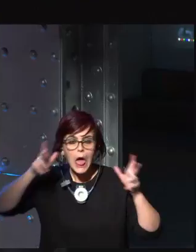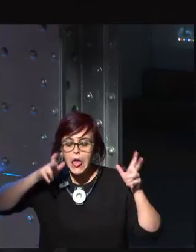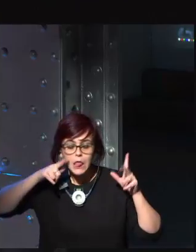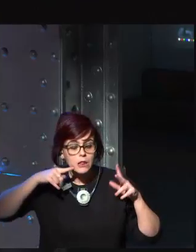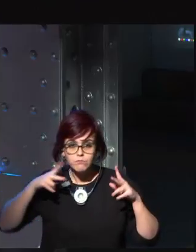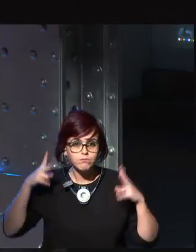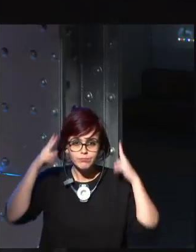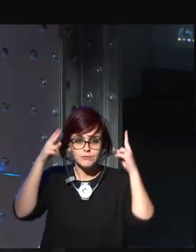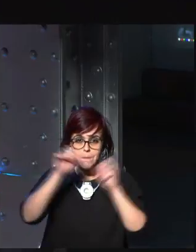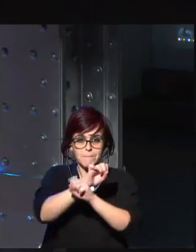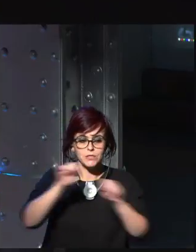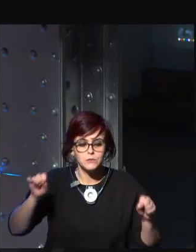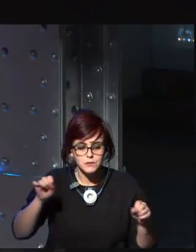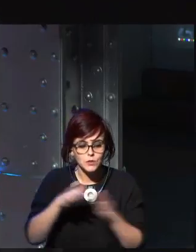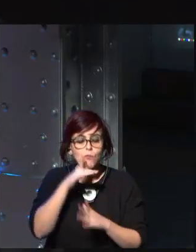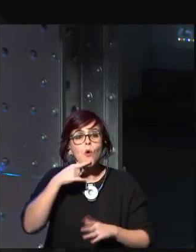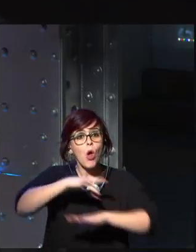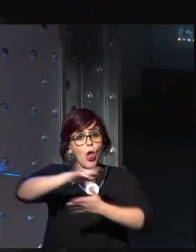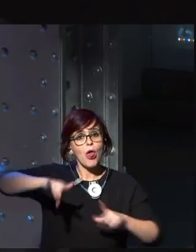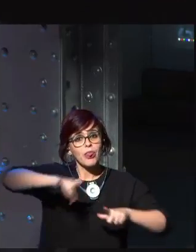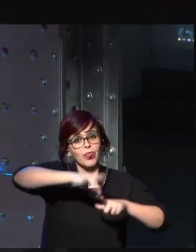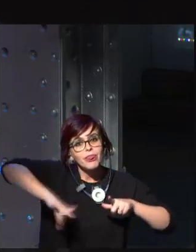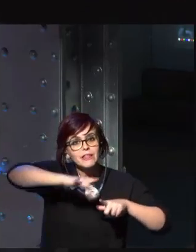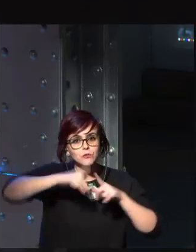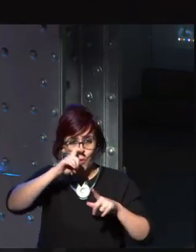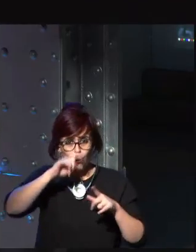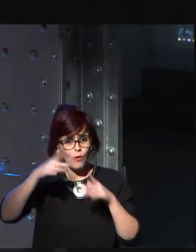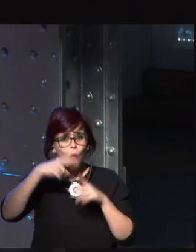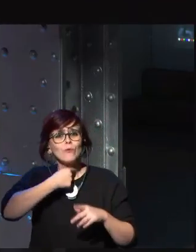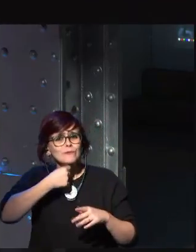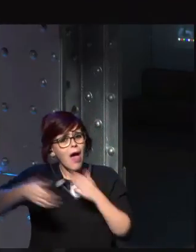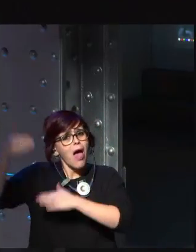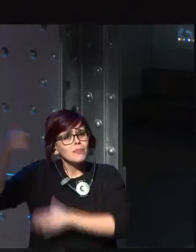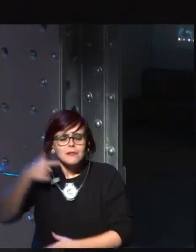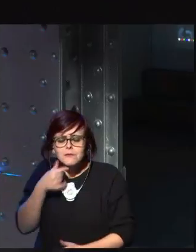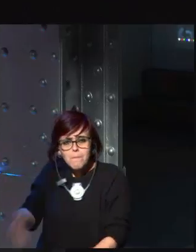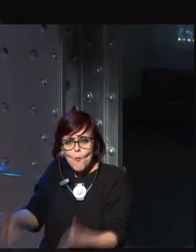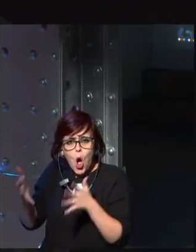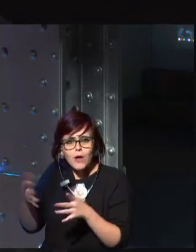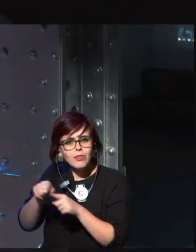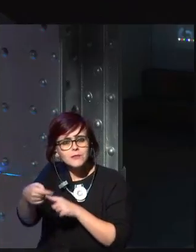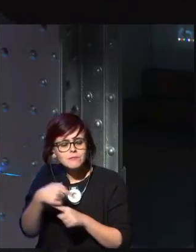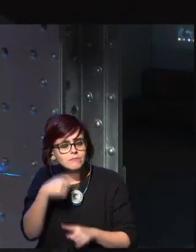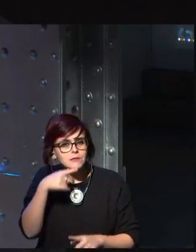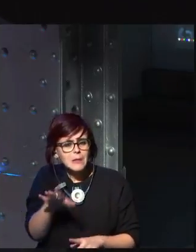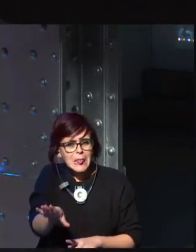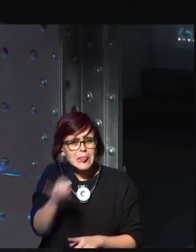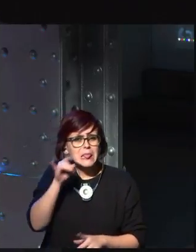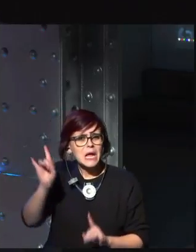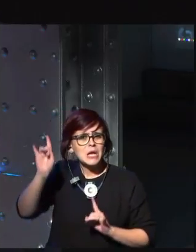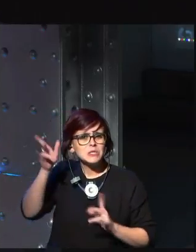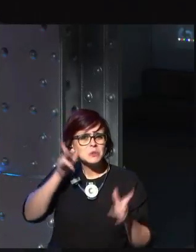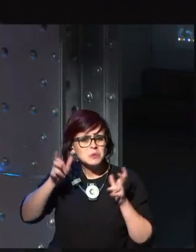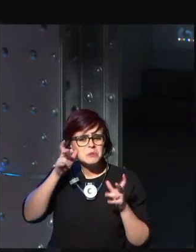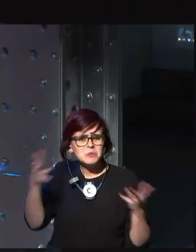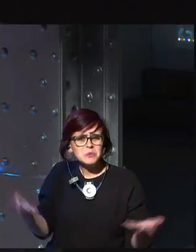I liked, I didn't like at all, or not didn't like at all, but I just started to see what was wrong with them. So it in a sense, and that I got back an appreciation